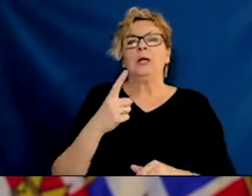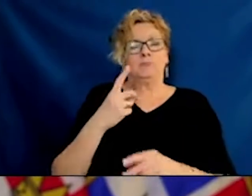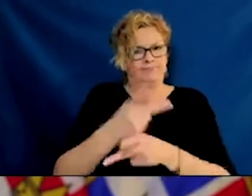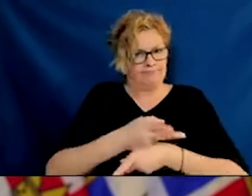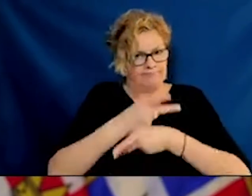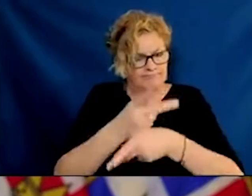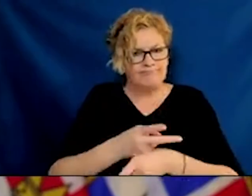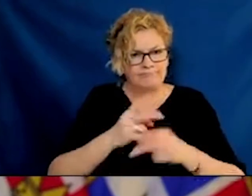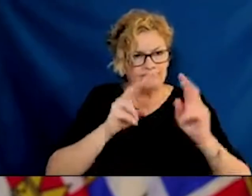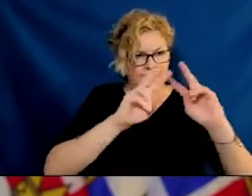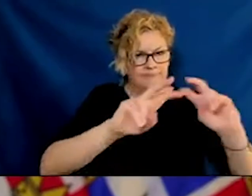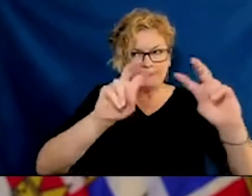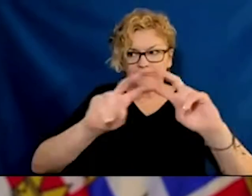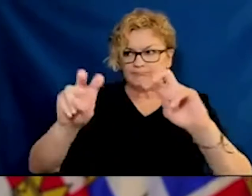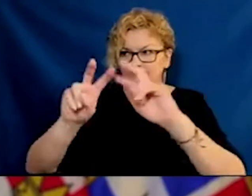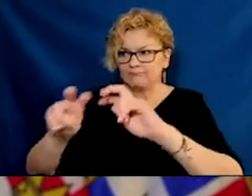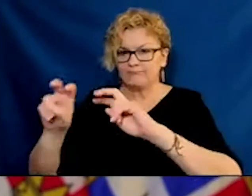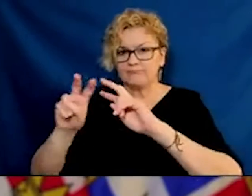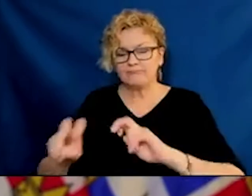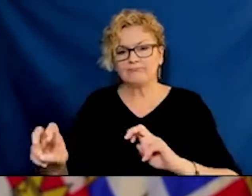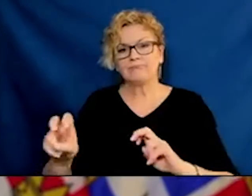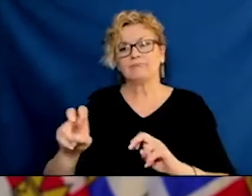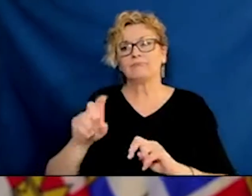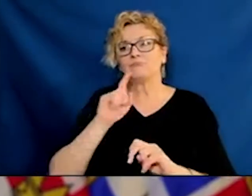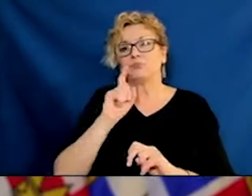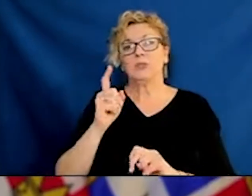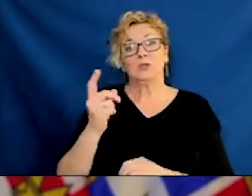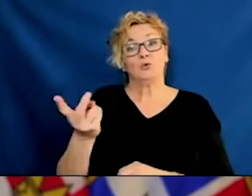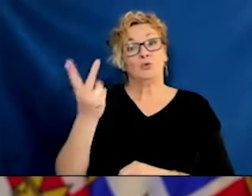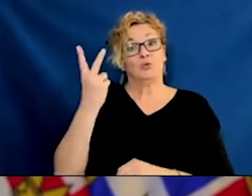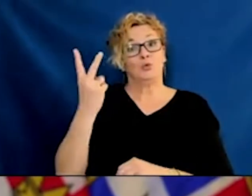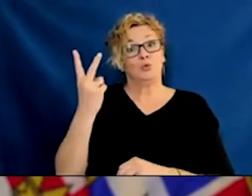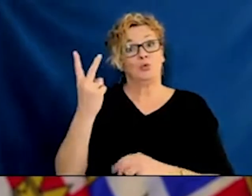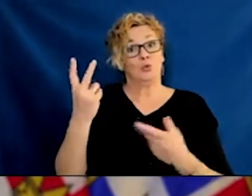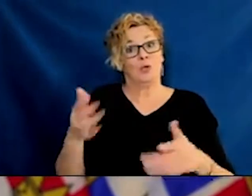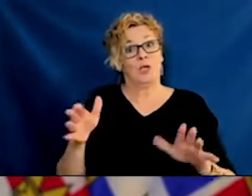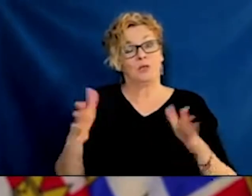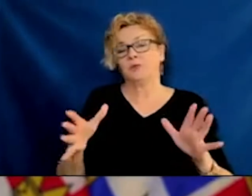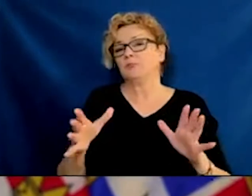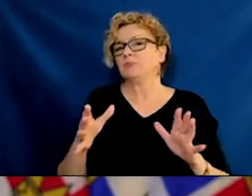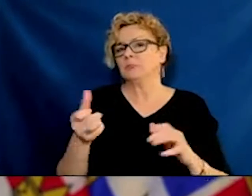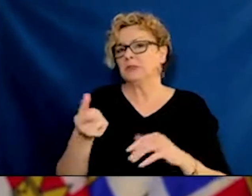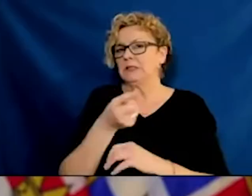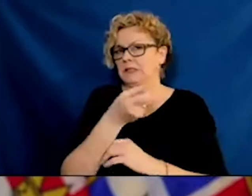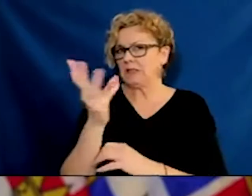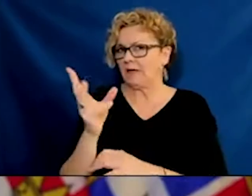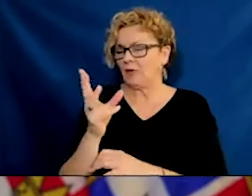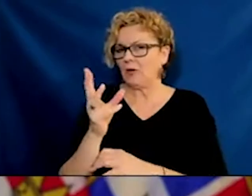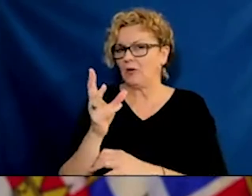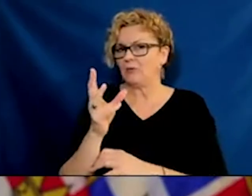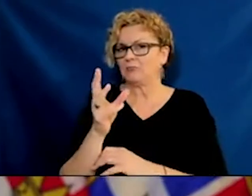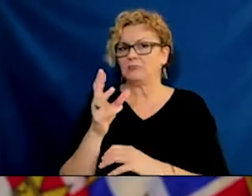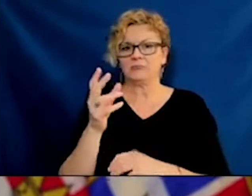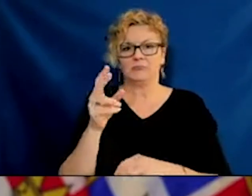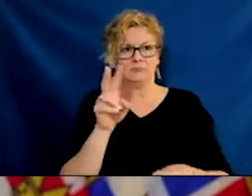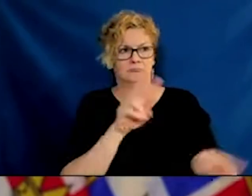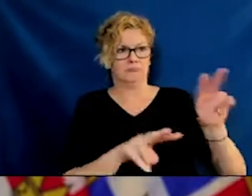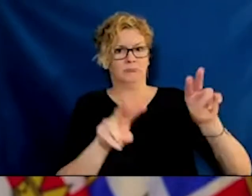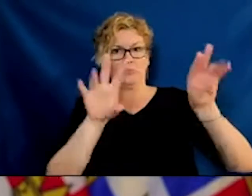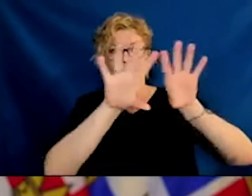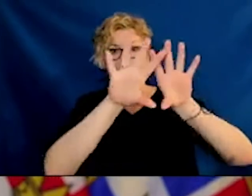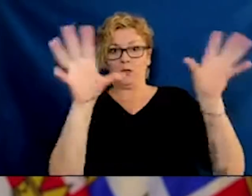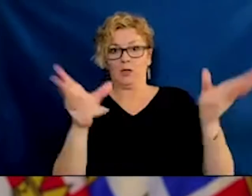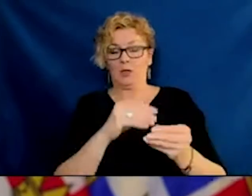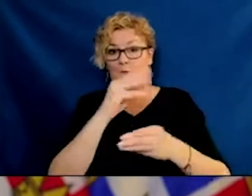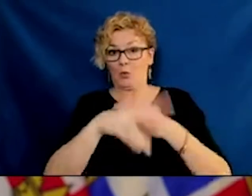now a number of variants circulating worldwide that are proving to transmit more easily than the ones we've seen